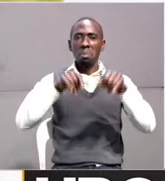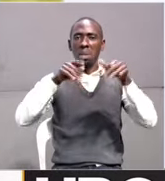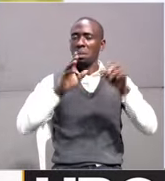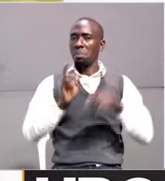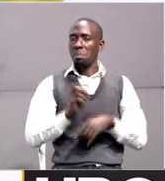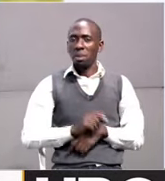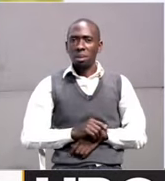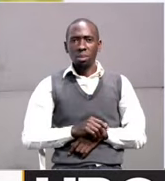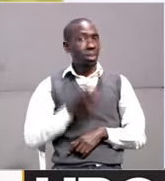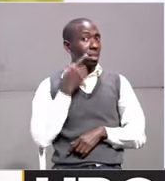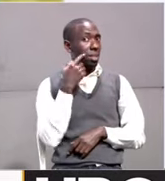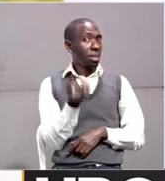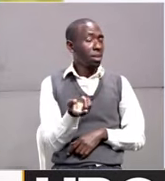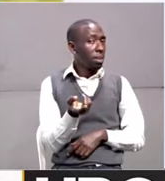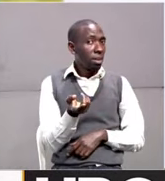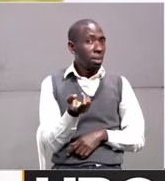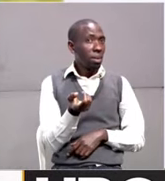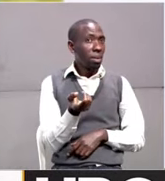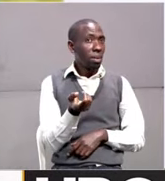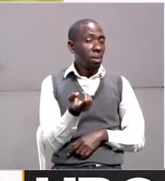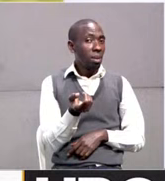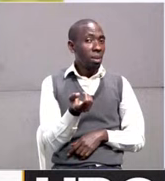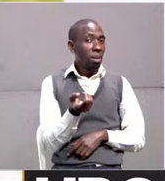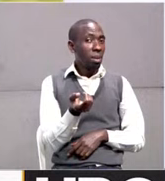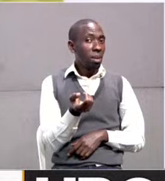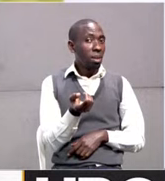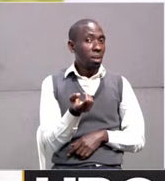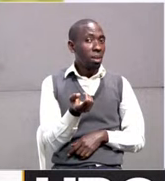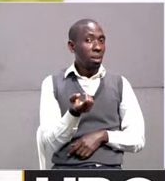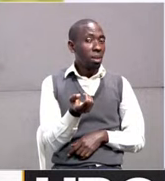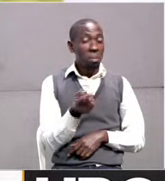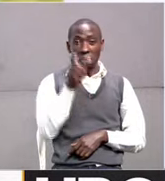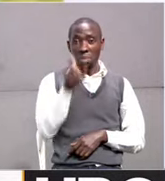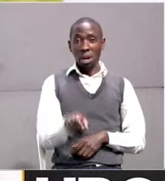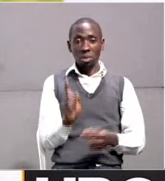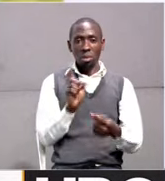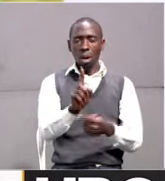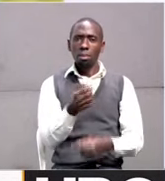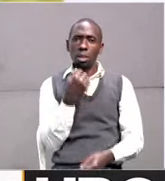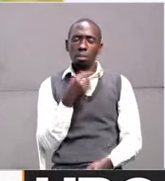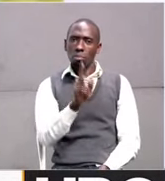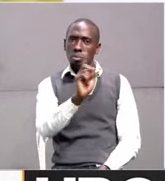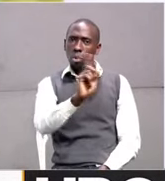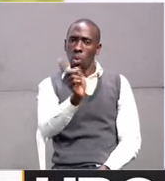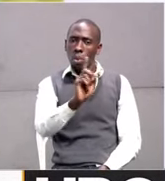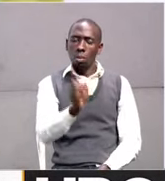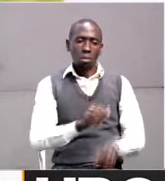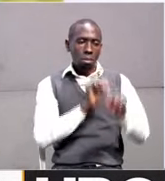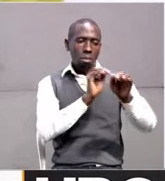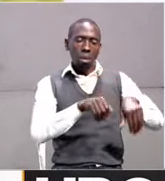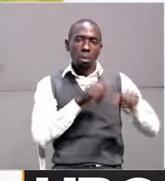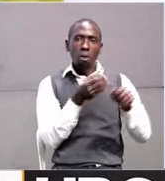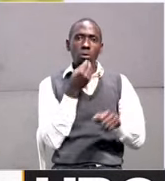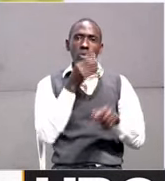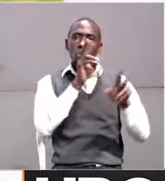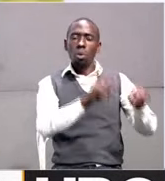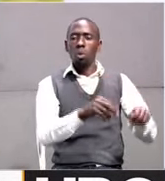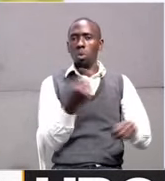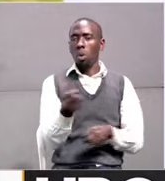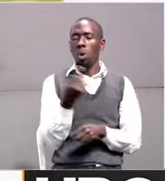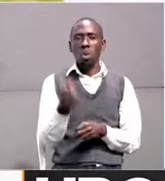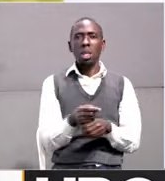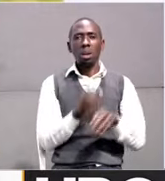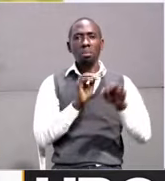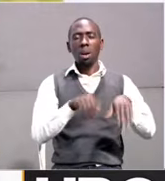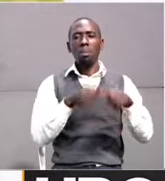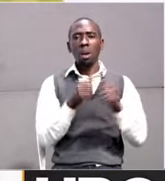You can imagine. Somebody stops you from growing food and he encourages you to only grow beverages